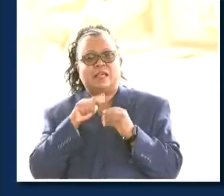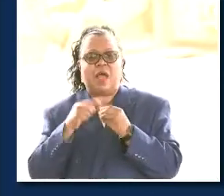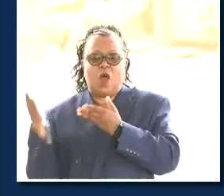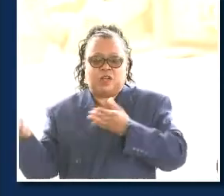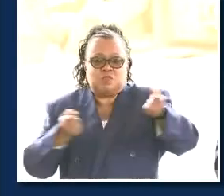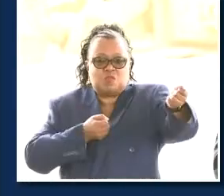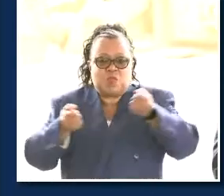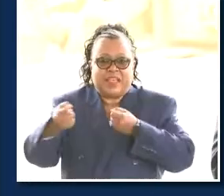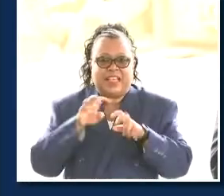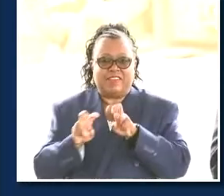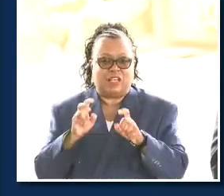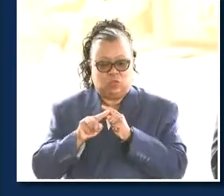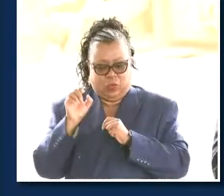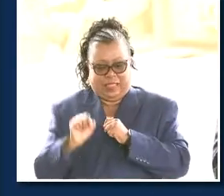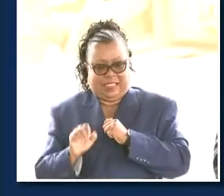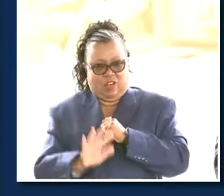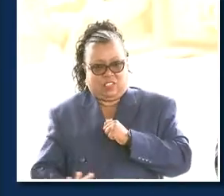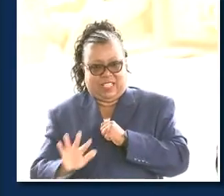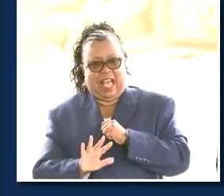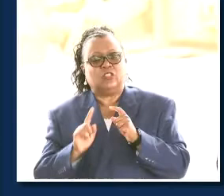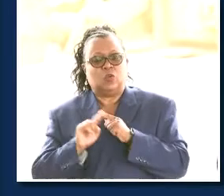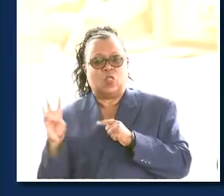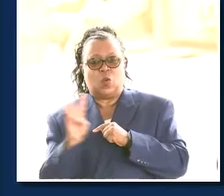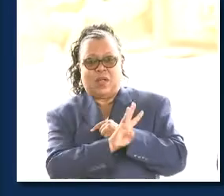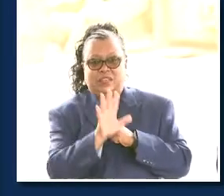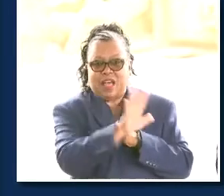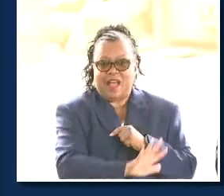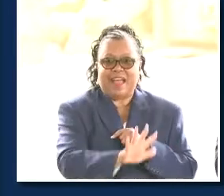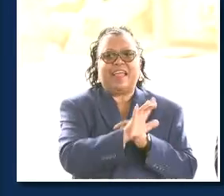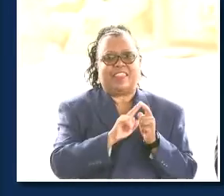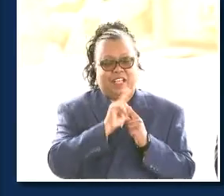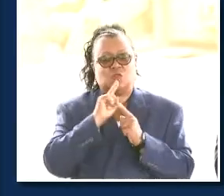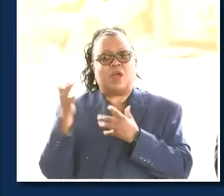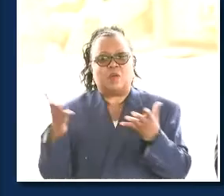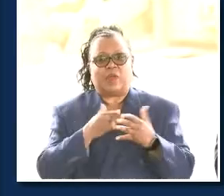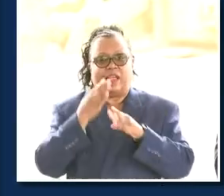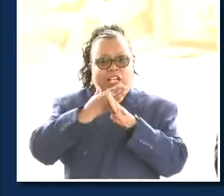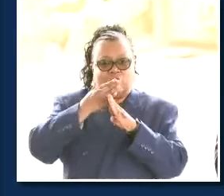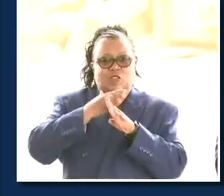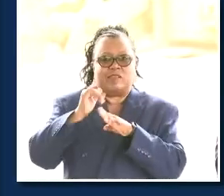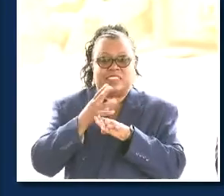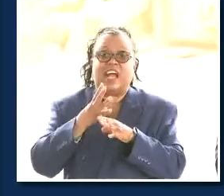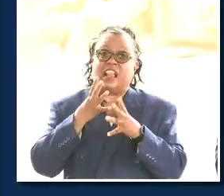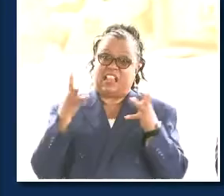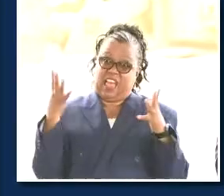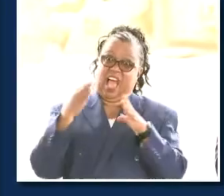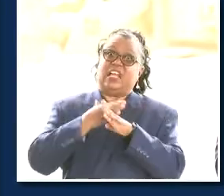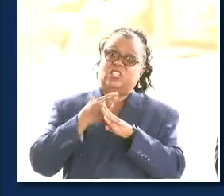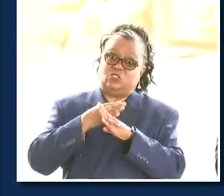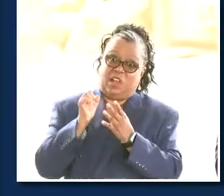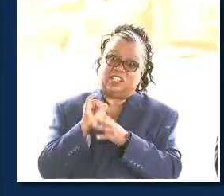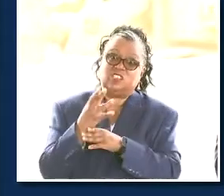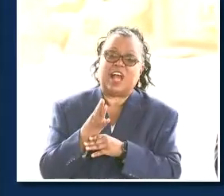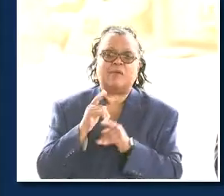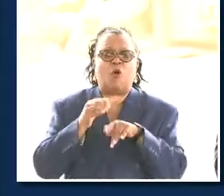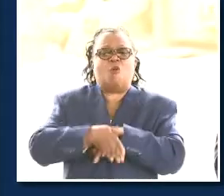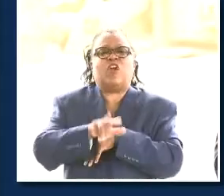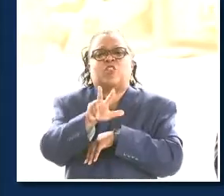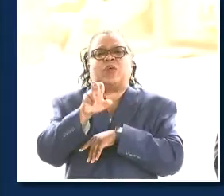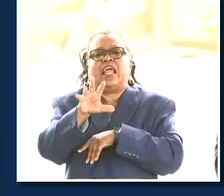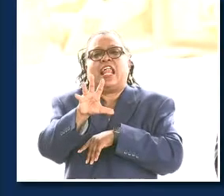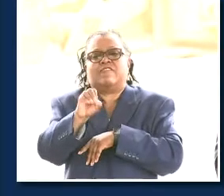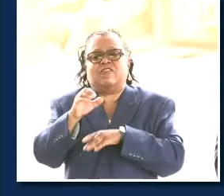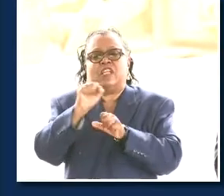bringing investment to the South Side, to the West Side. This will bring construction jobs, a lot of construction jobs, probably over